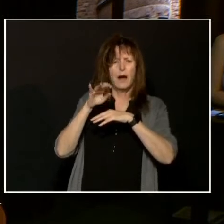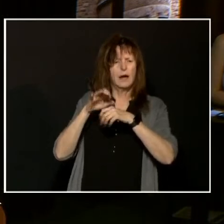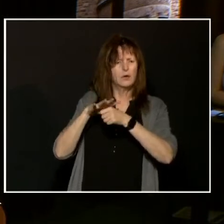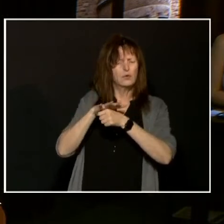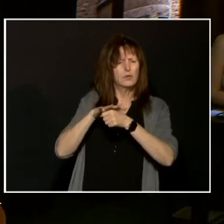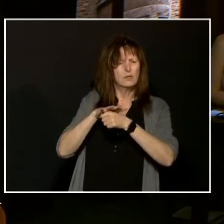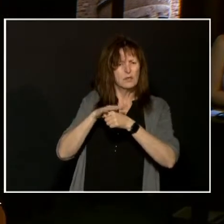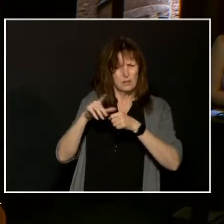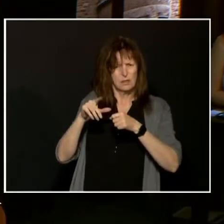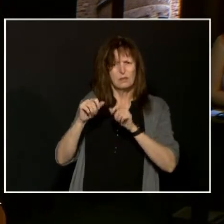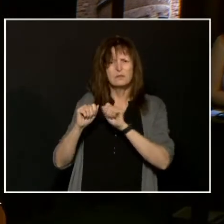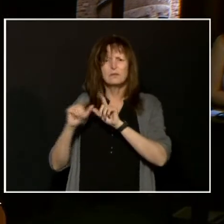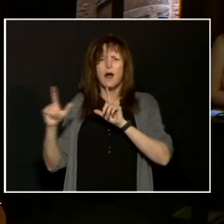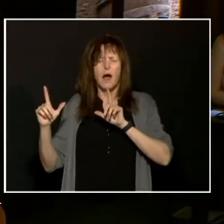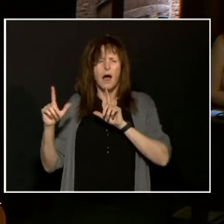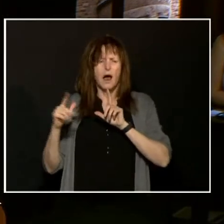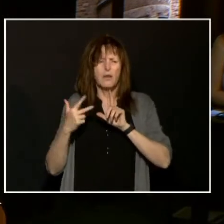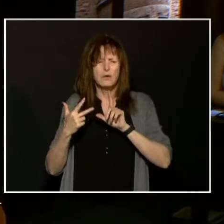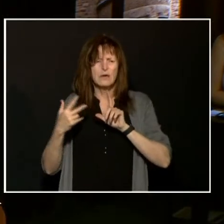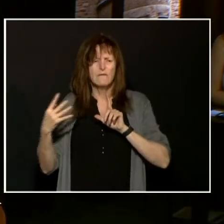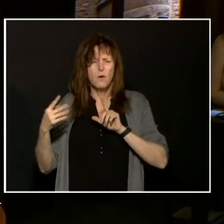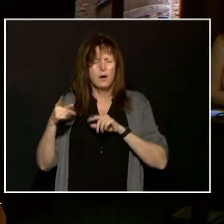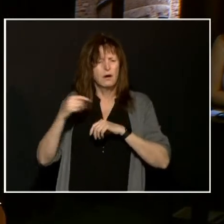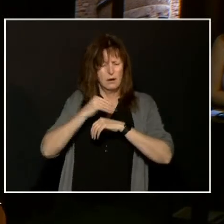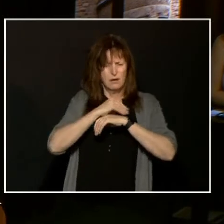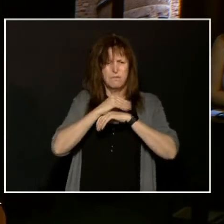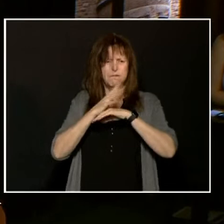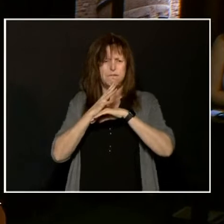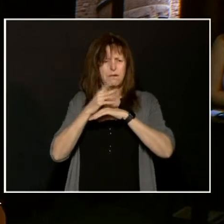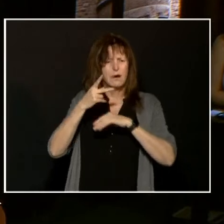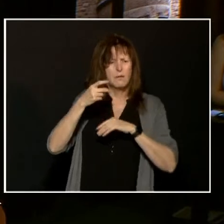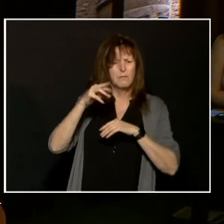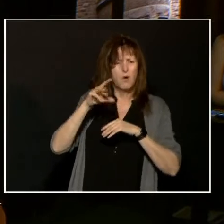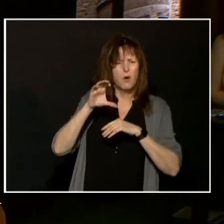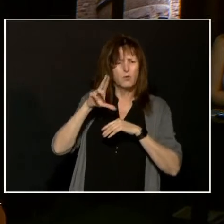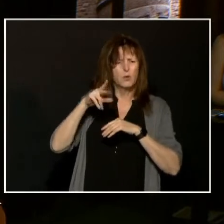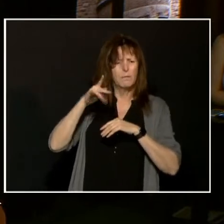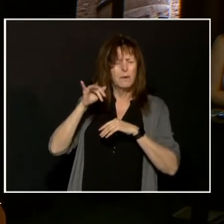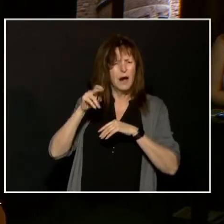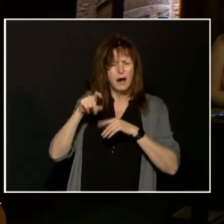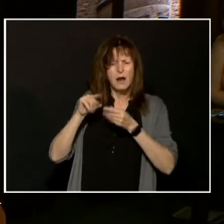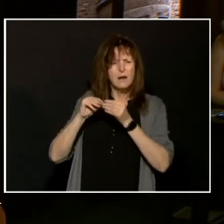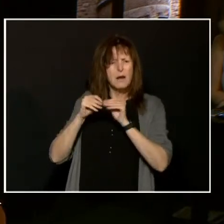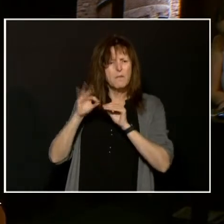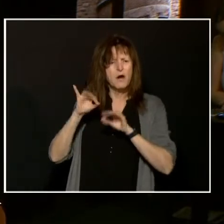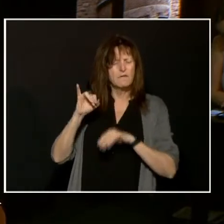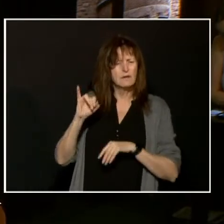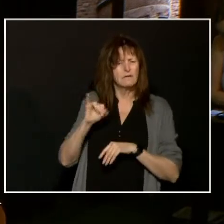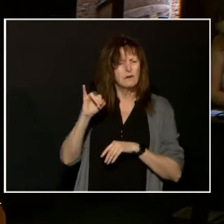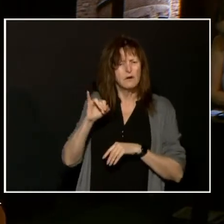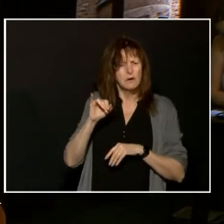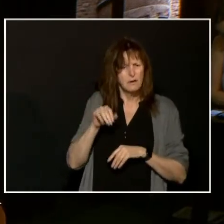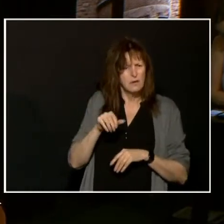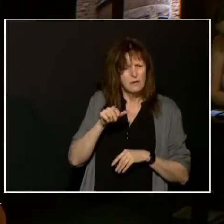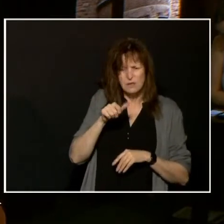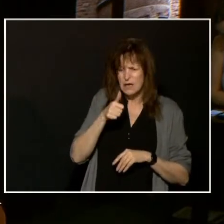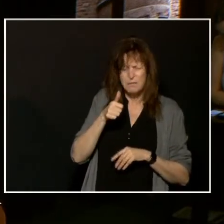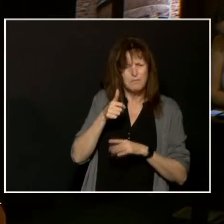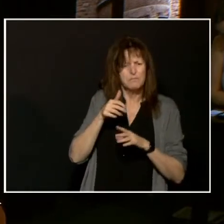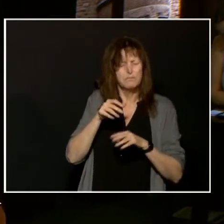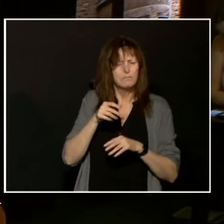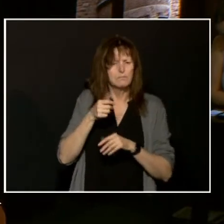can see that the Porcupine area's case or infection rates per 100,000 are approaching